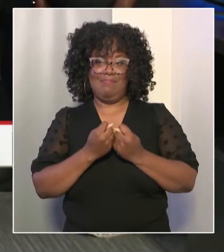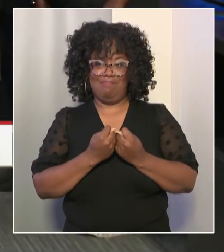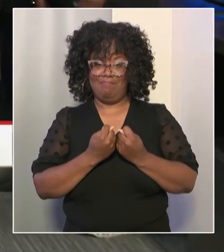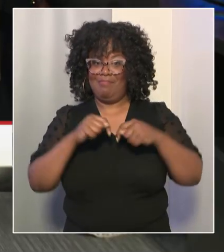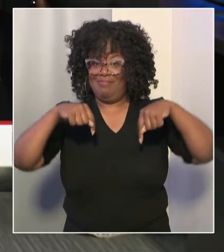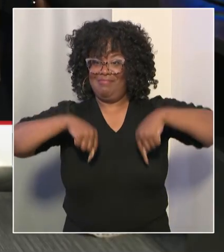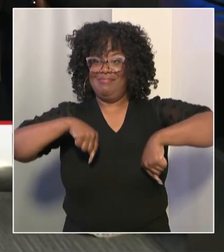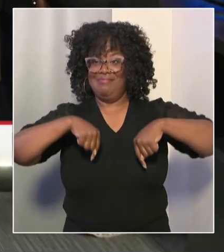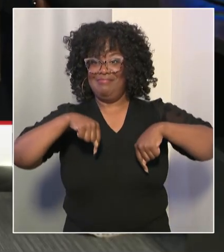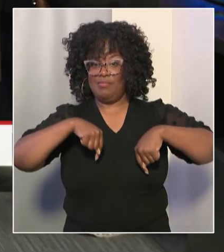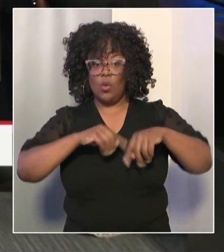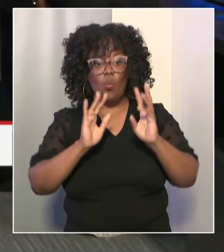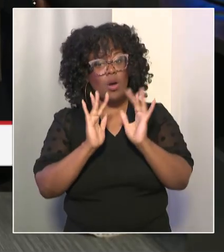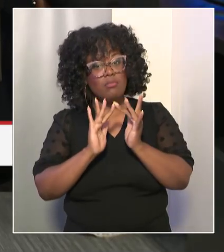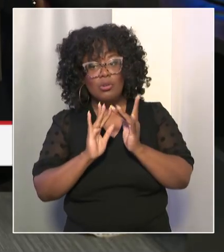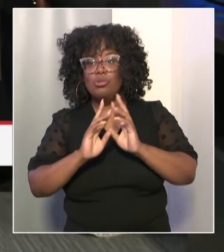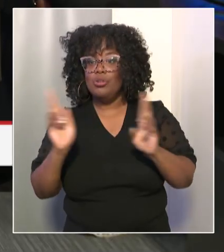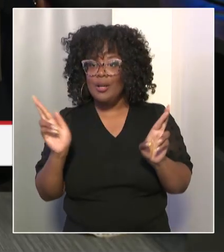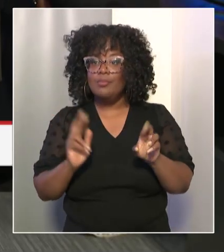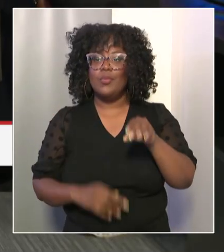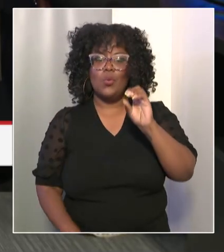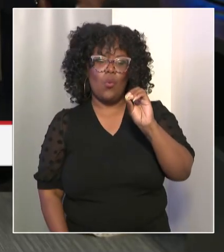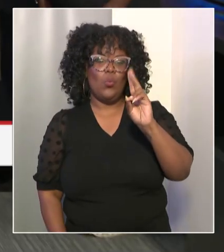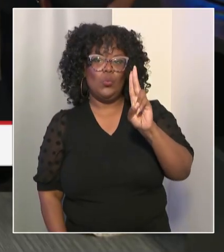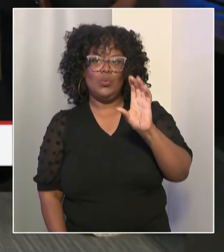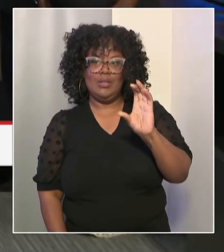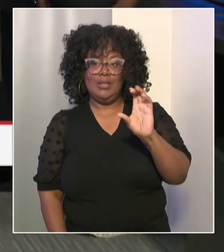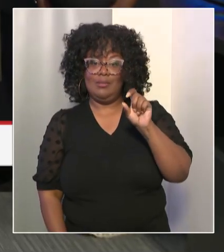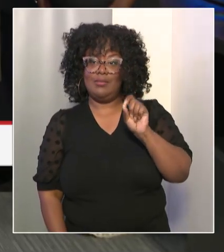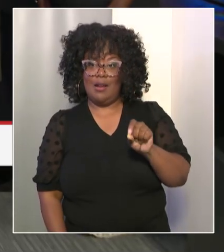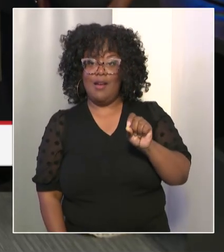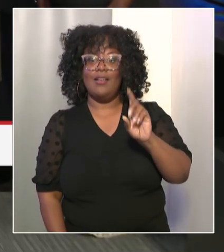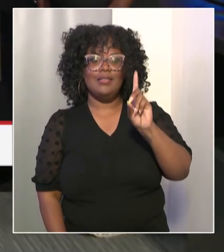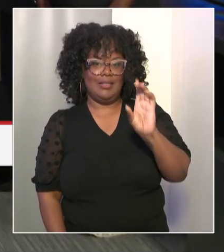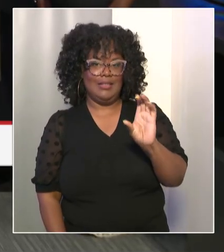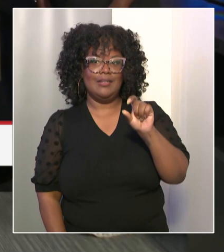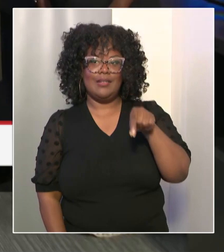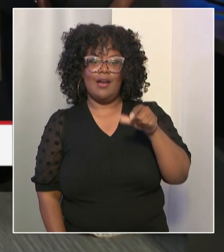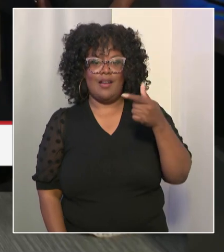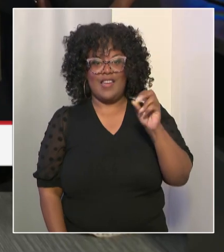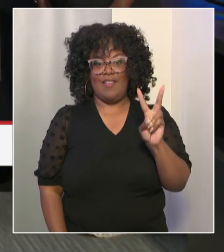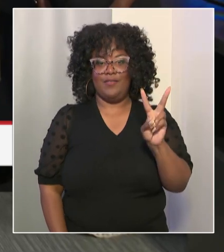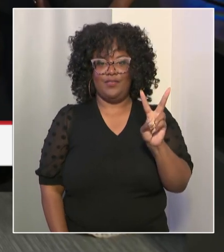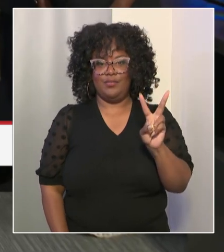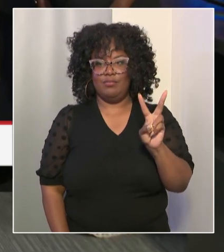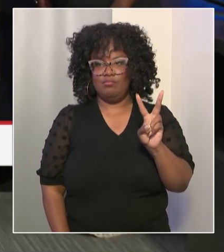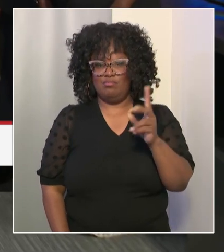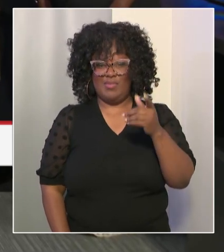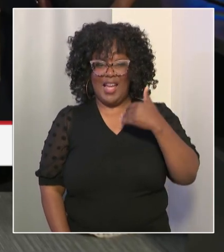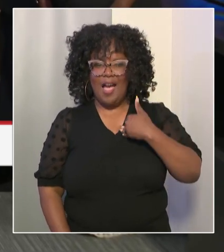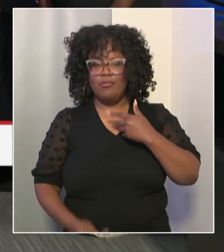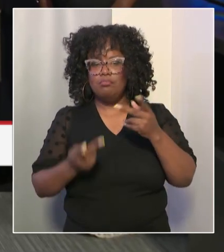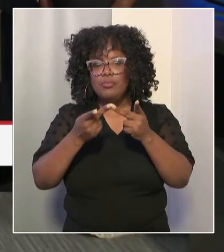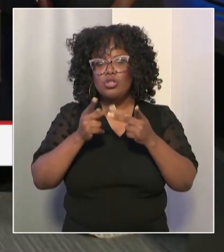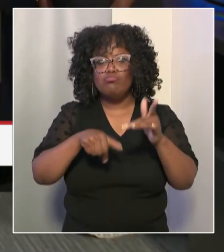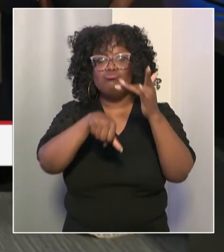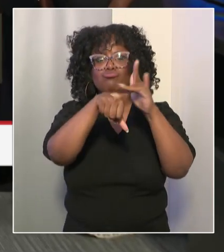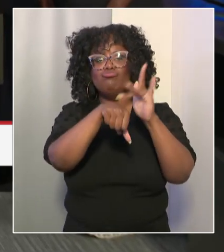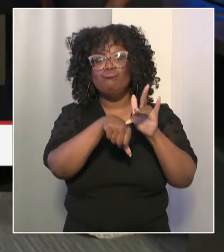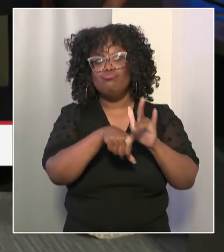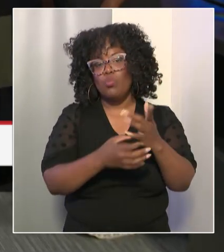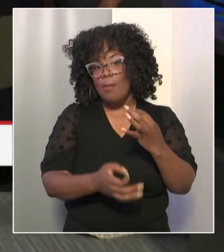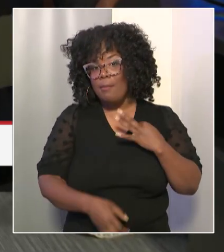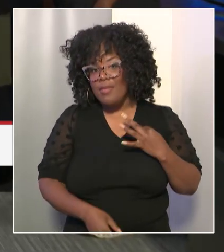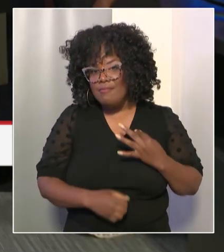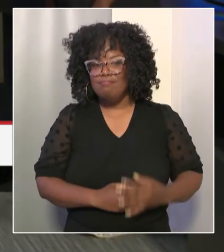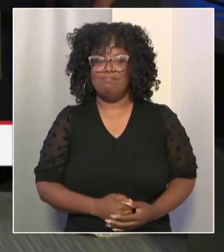ouc.dc.gov to explore career opportunities. And with that, I want to turn to Deputy Mayor Appiah to say